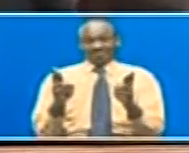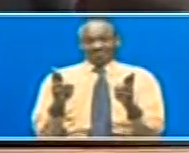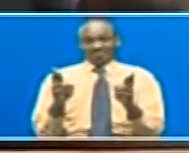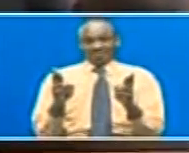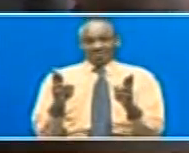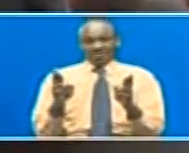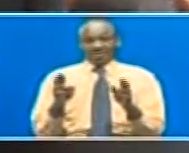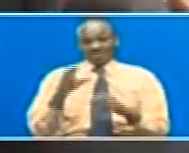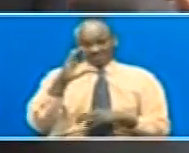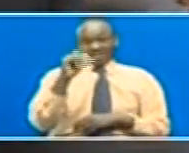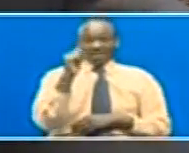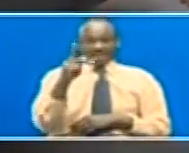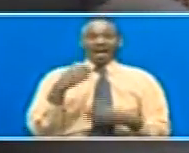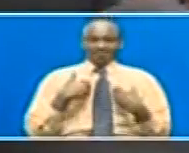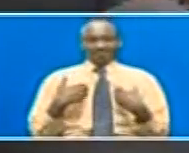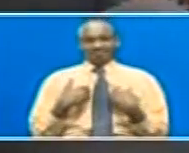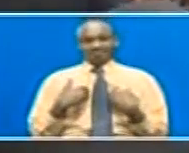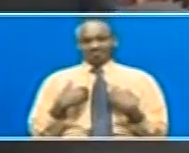by the Communications Authority.